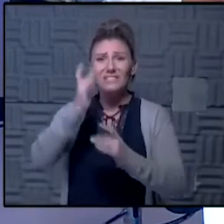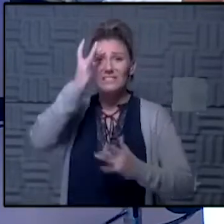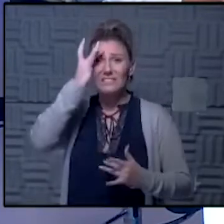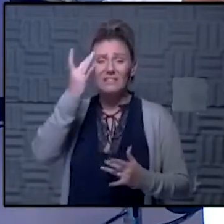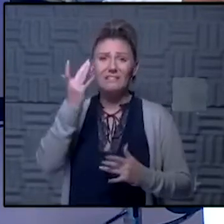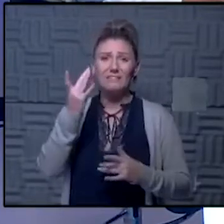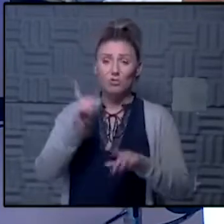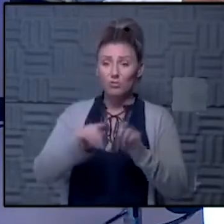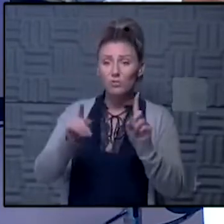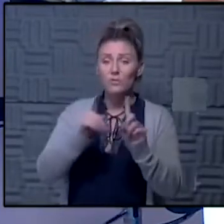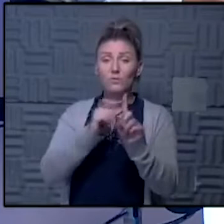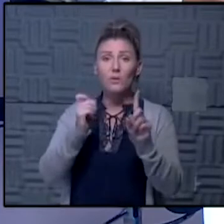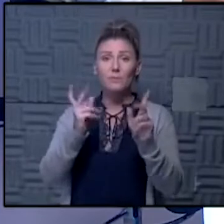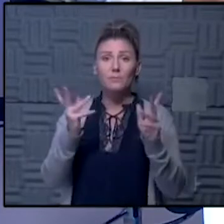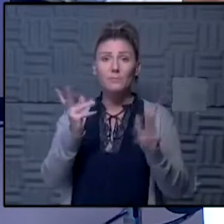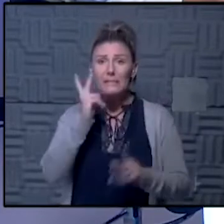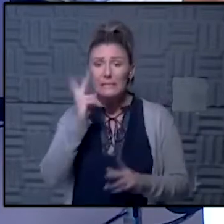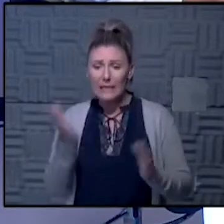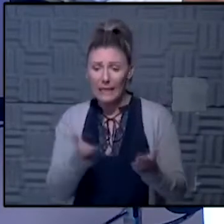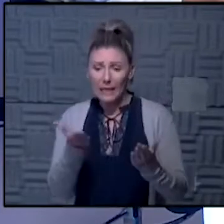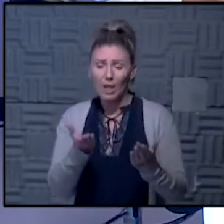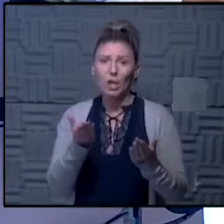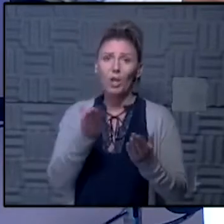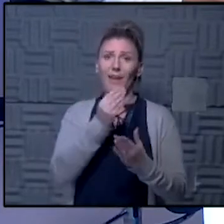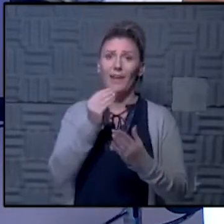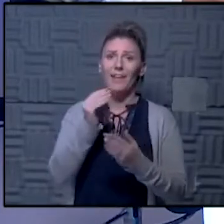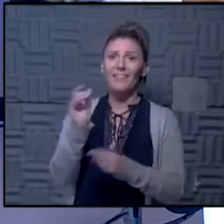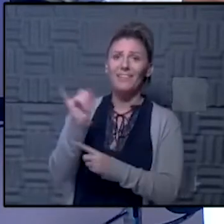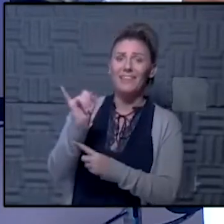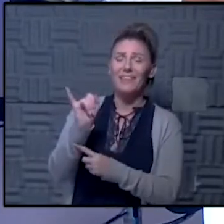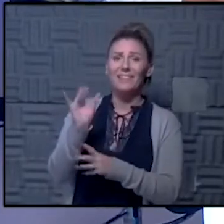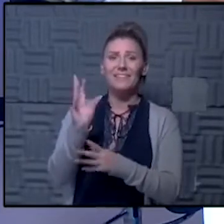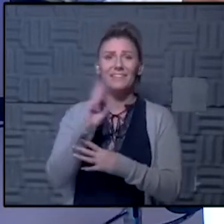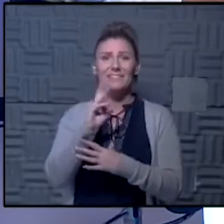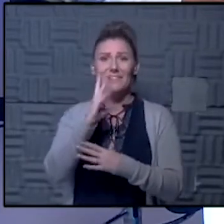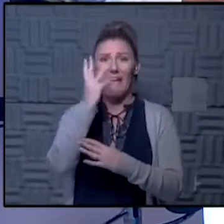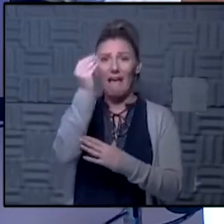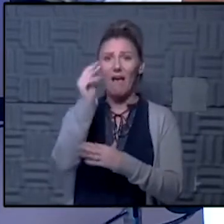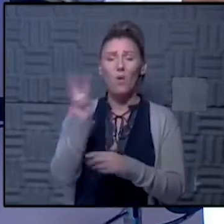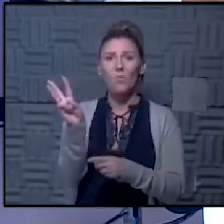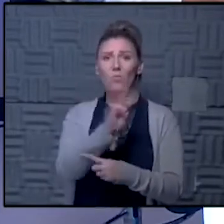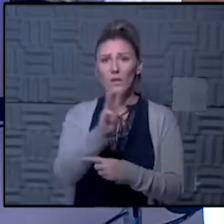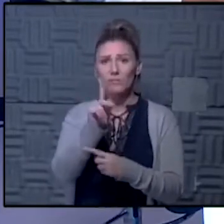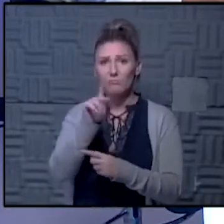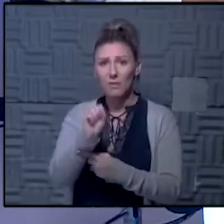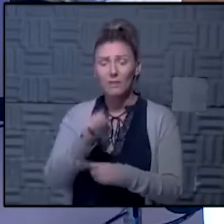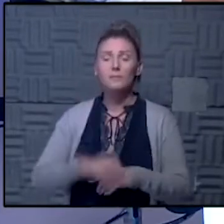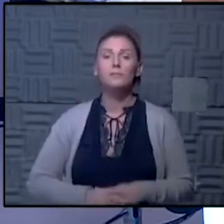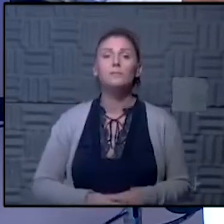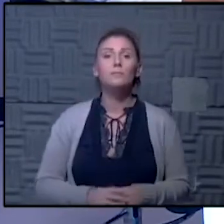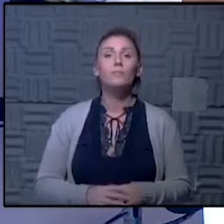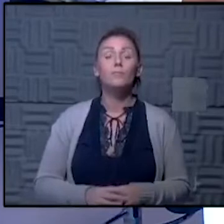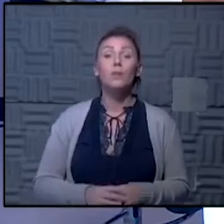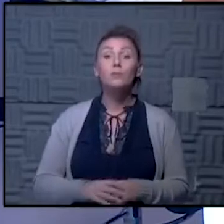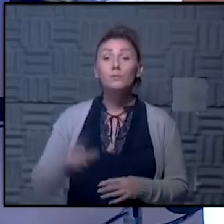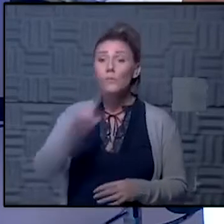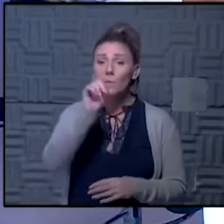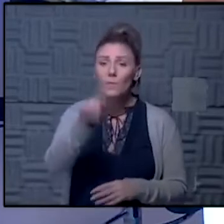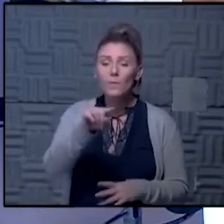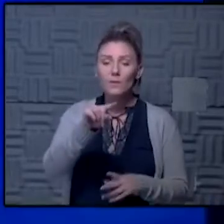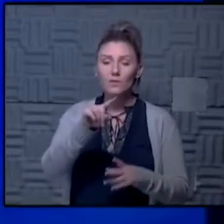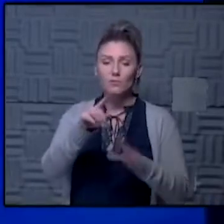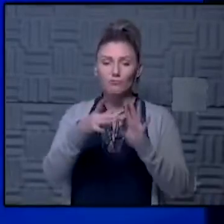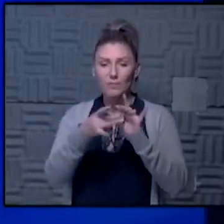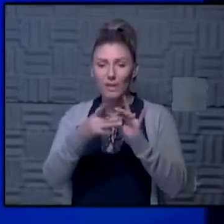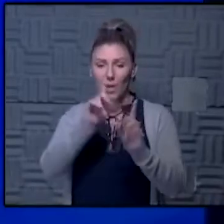any difference between what we're seeing here and the illness out in western Kansas. So I think the question around